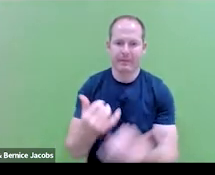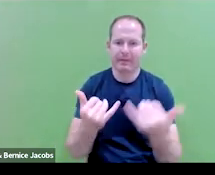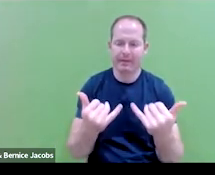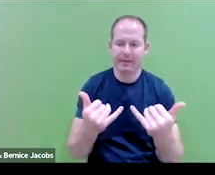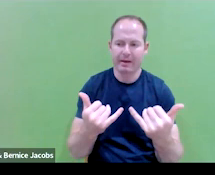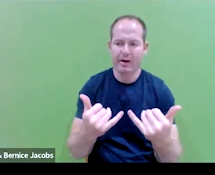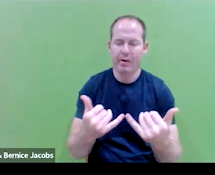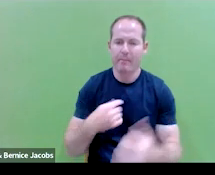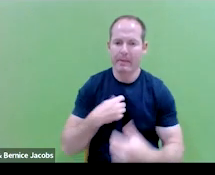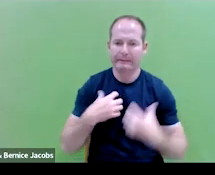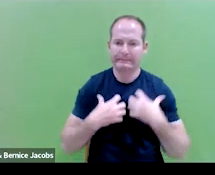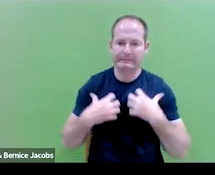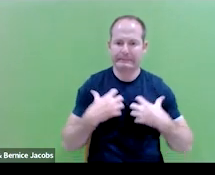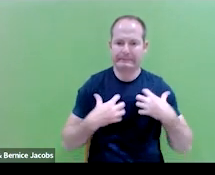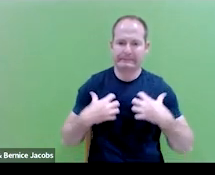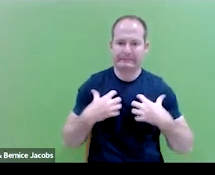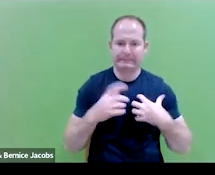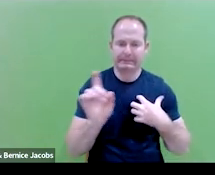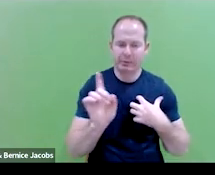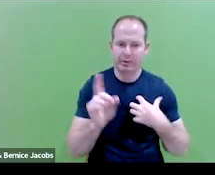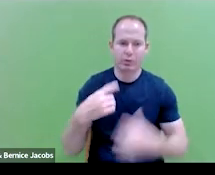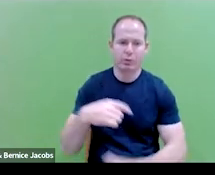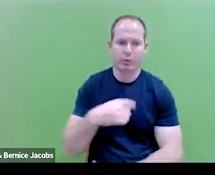always concerns me, is that we speak about